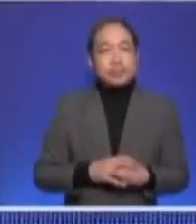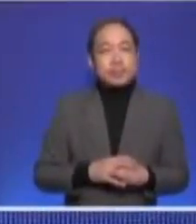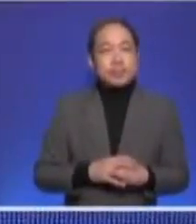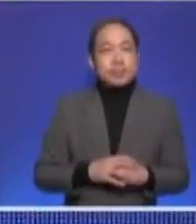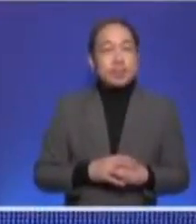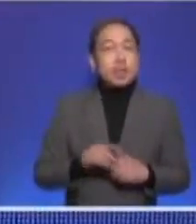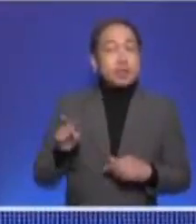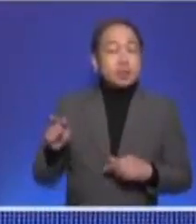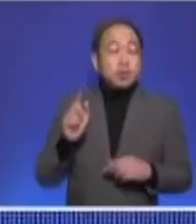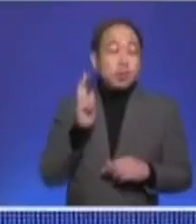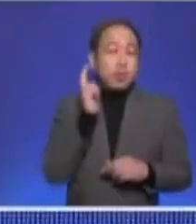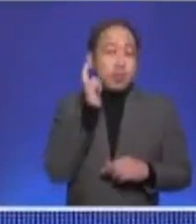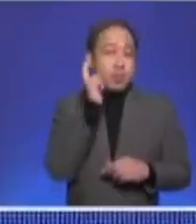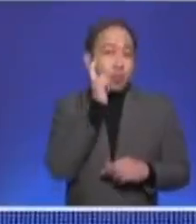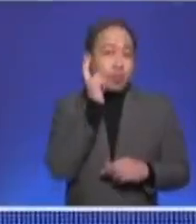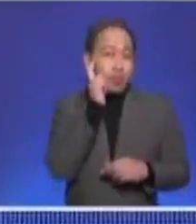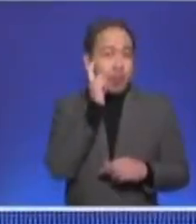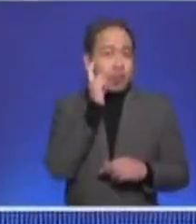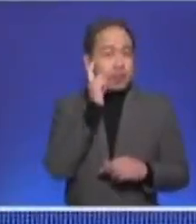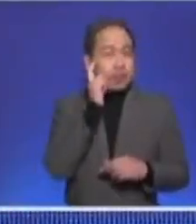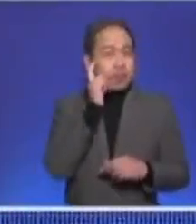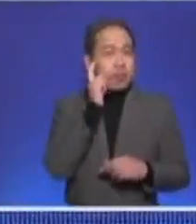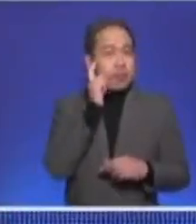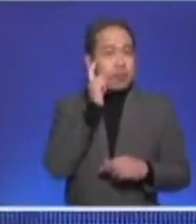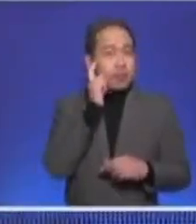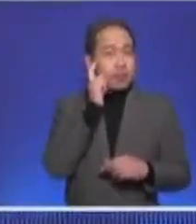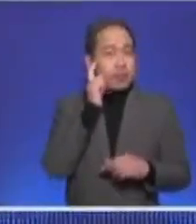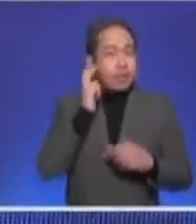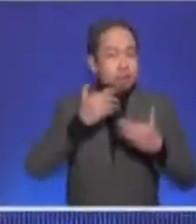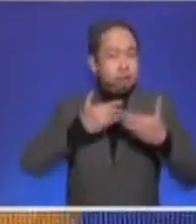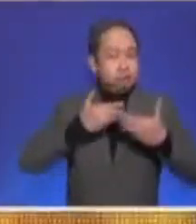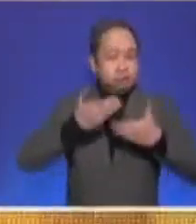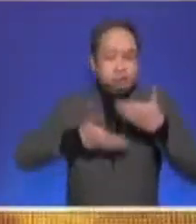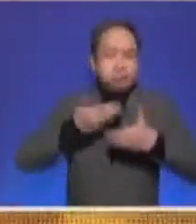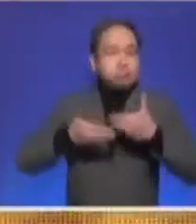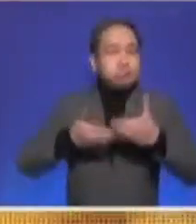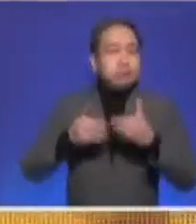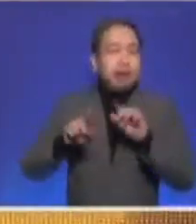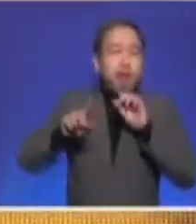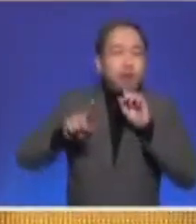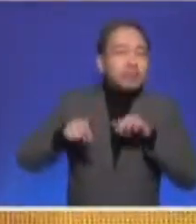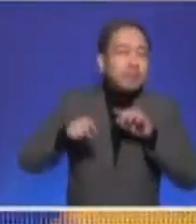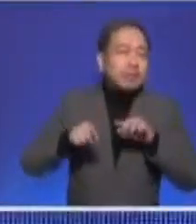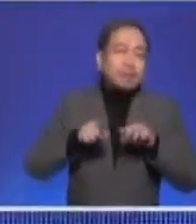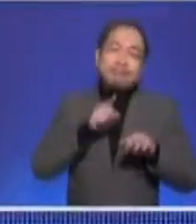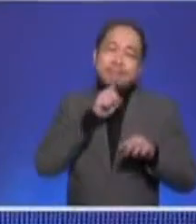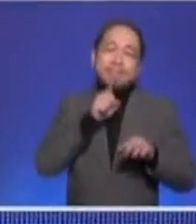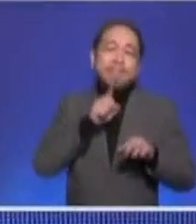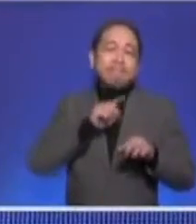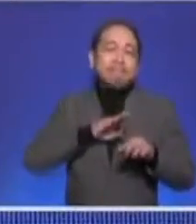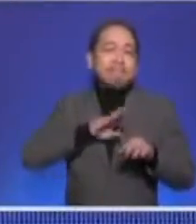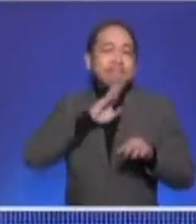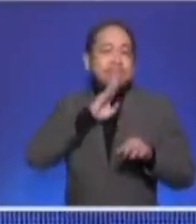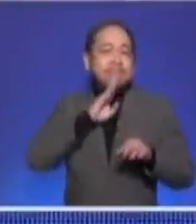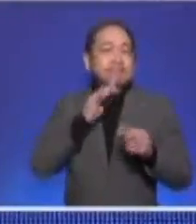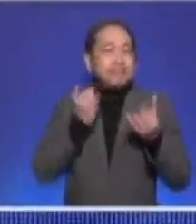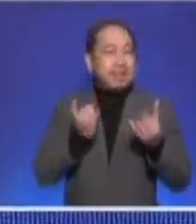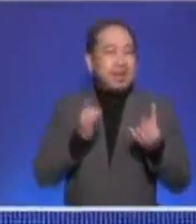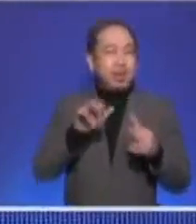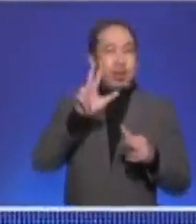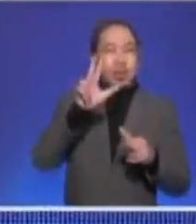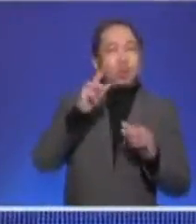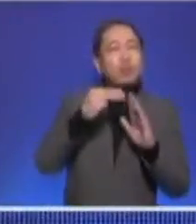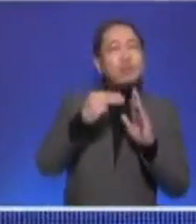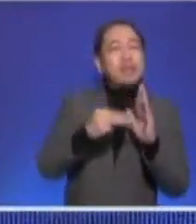performance of the Duterte administration has been quite dismal. Alam naman natin, there have been more than 3 million infections na,